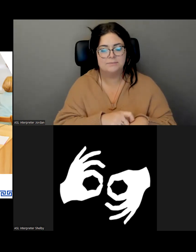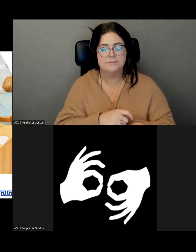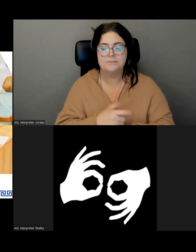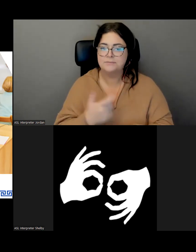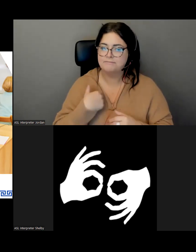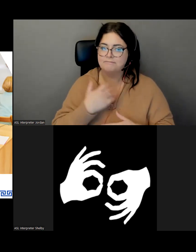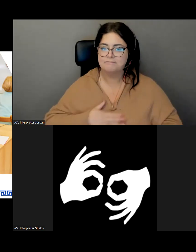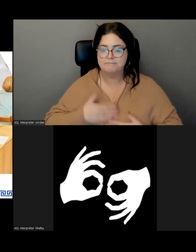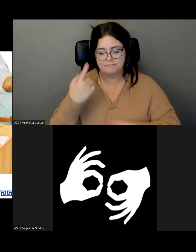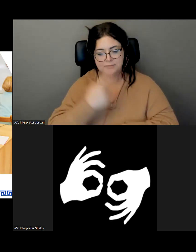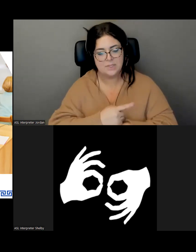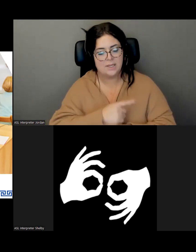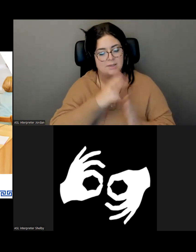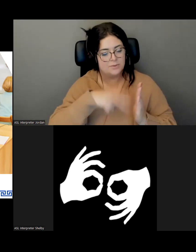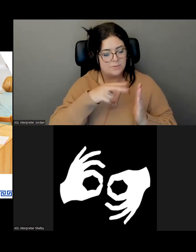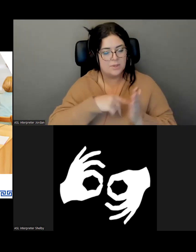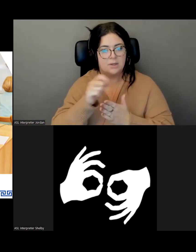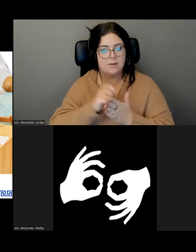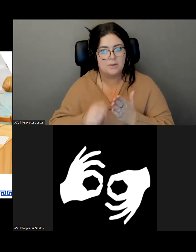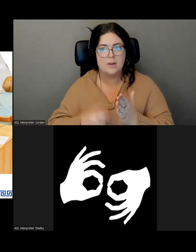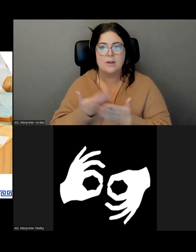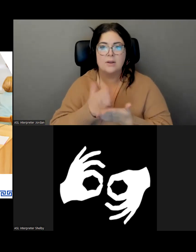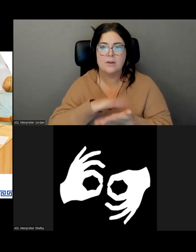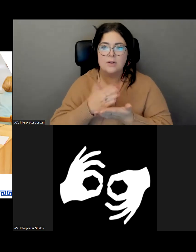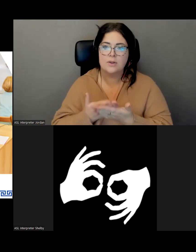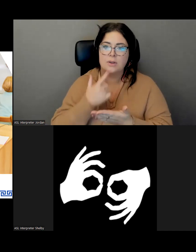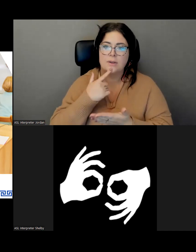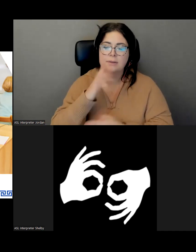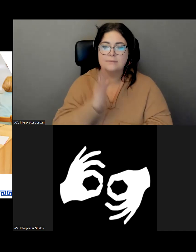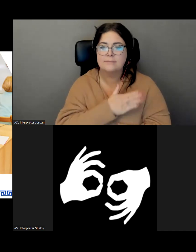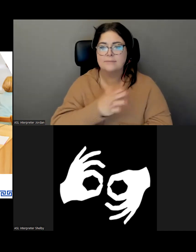reading, writing, cooking, singing, dancing, and playing games.